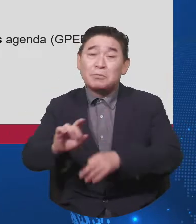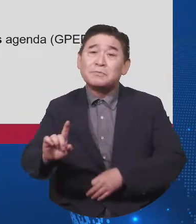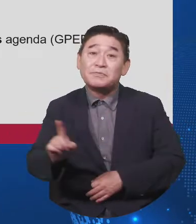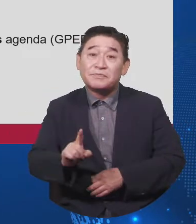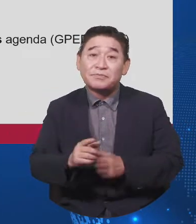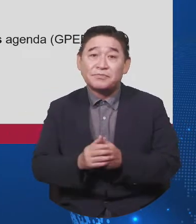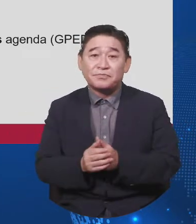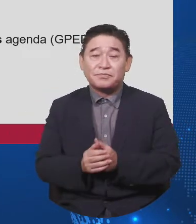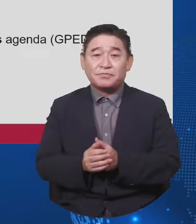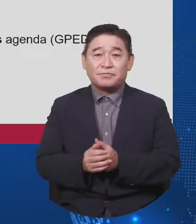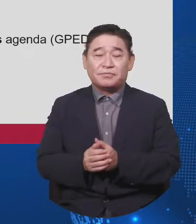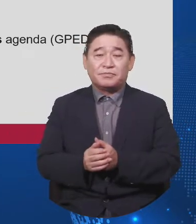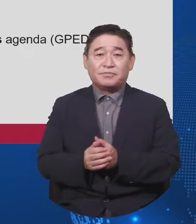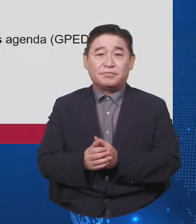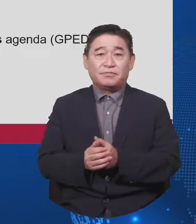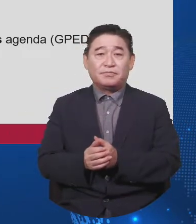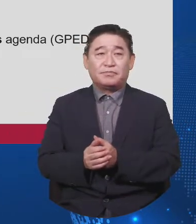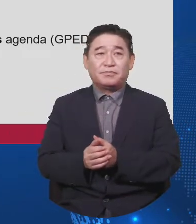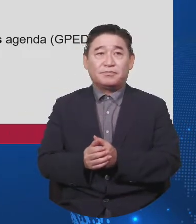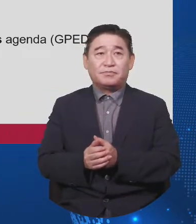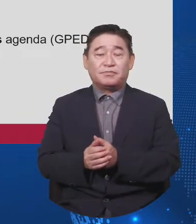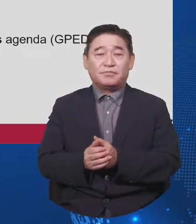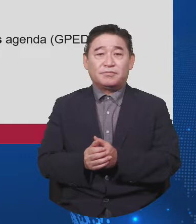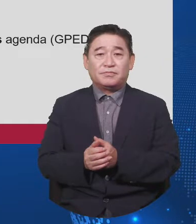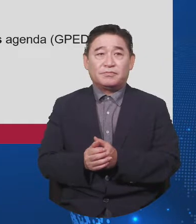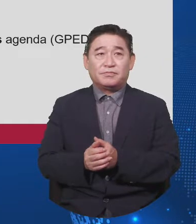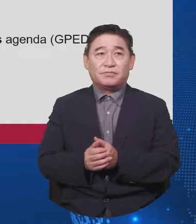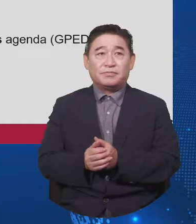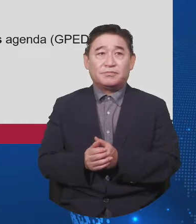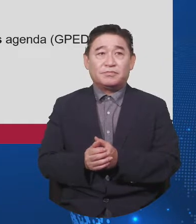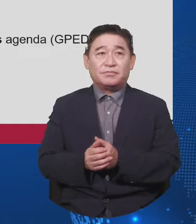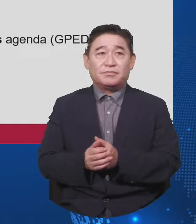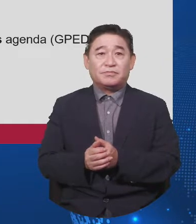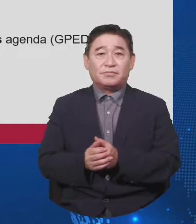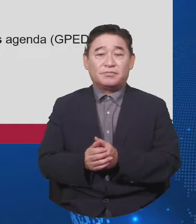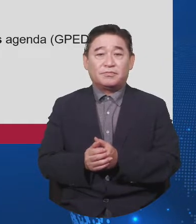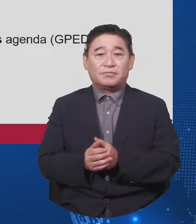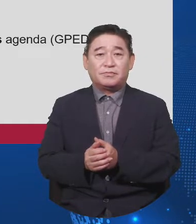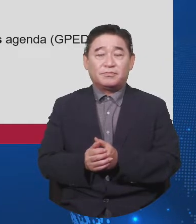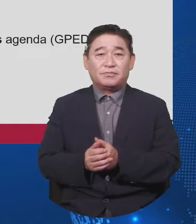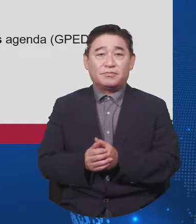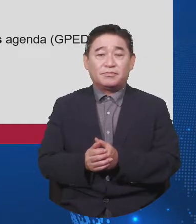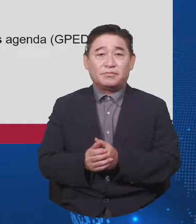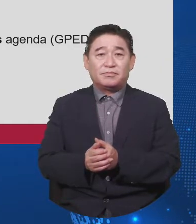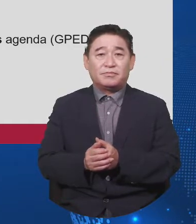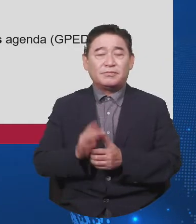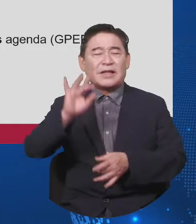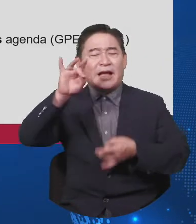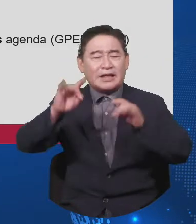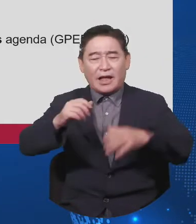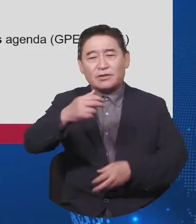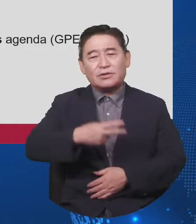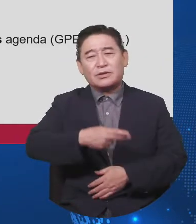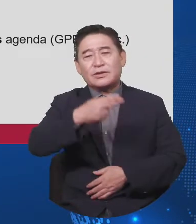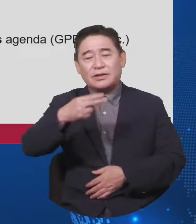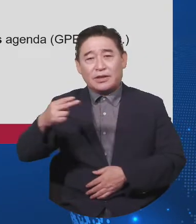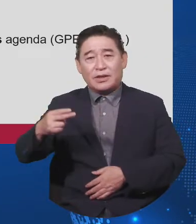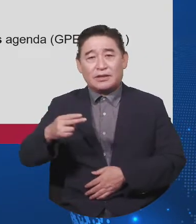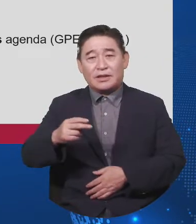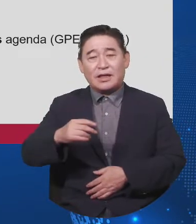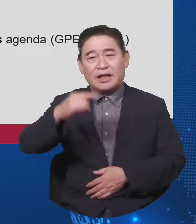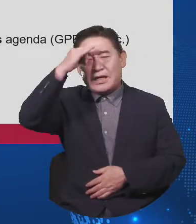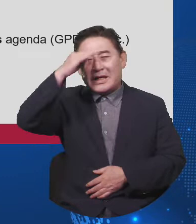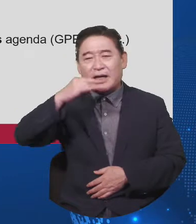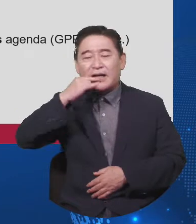think it's great to see so many representatives here from Thailand, Indonesia, Kazakhstan, etc. This is